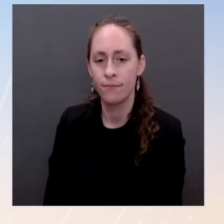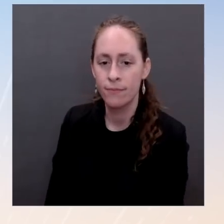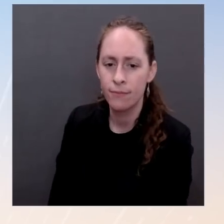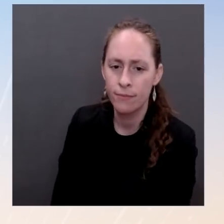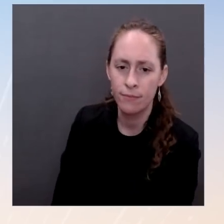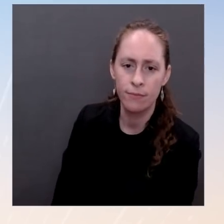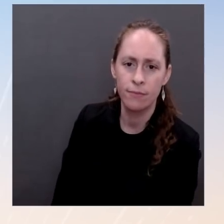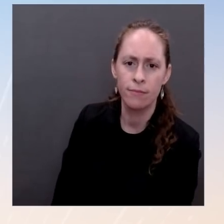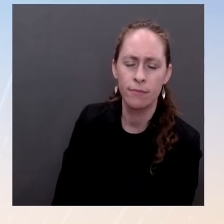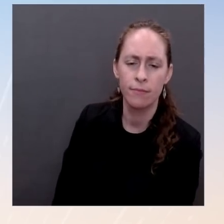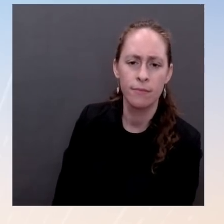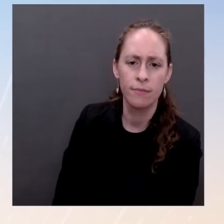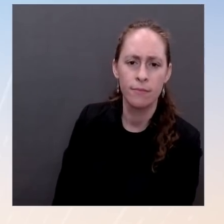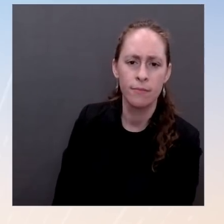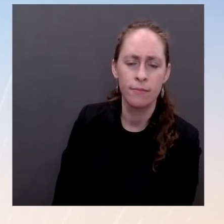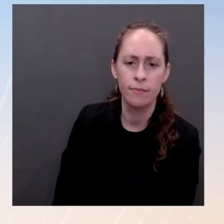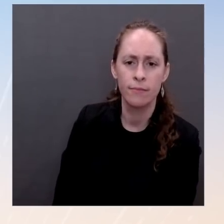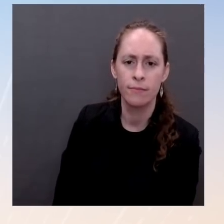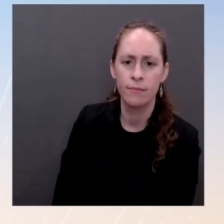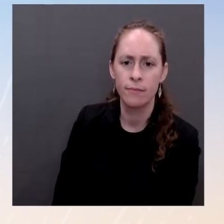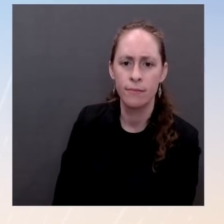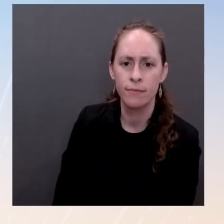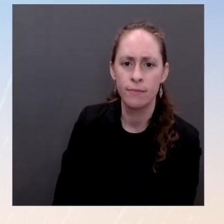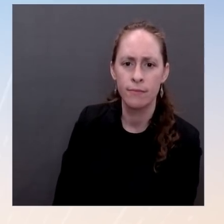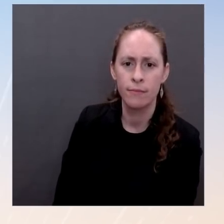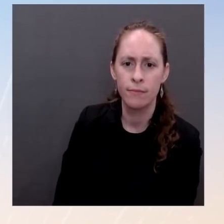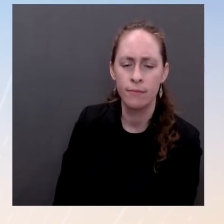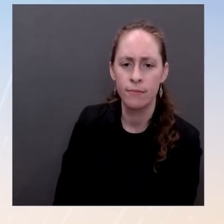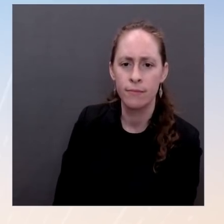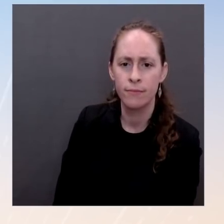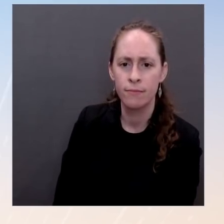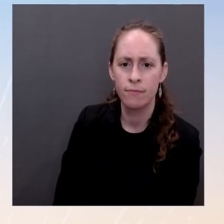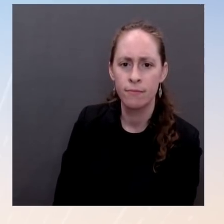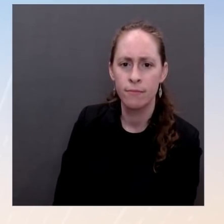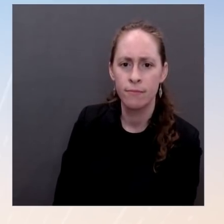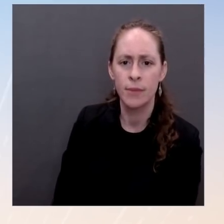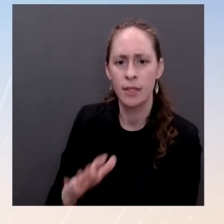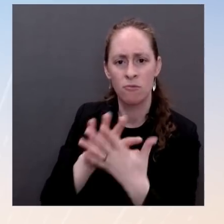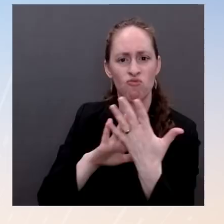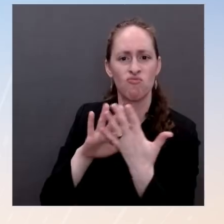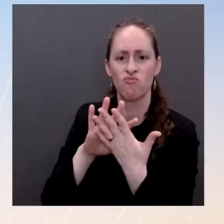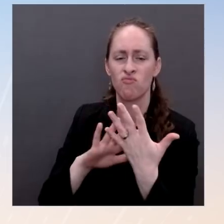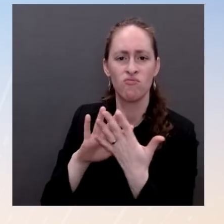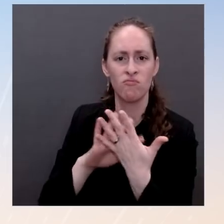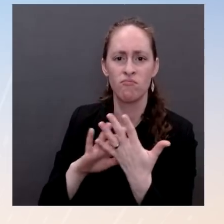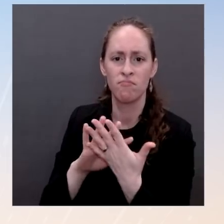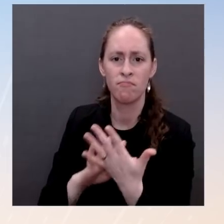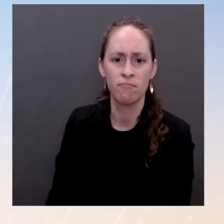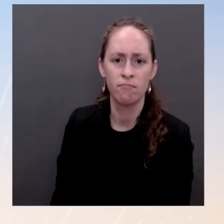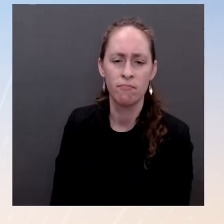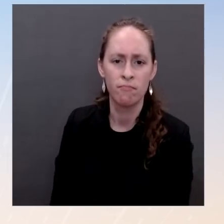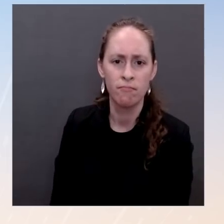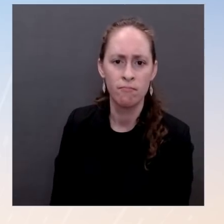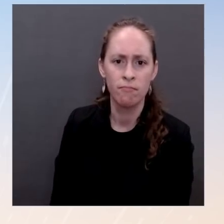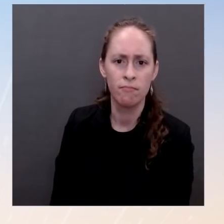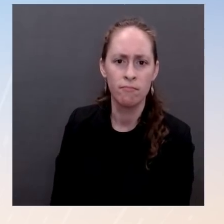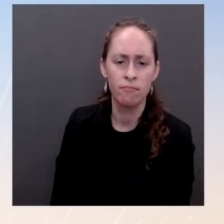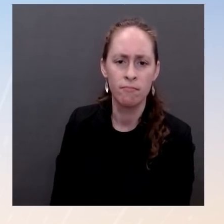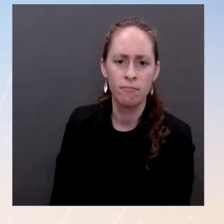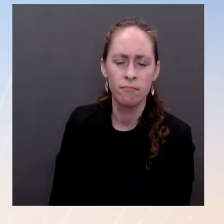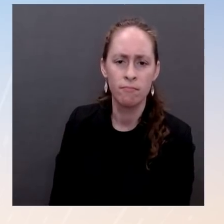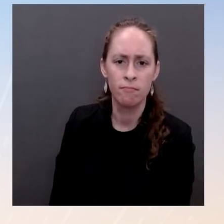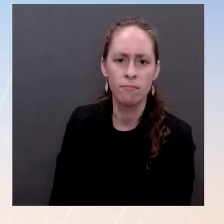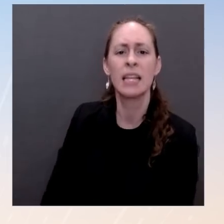the WHO goal, of vaccinating 70% of the world by later this year. Is any of this funding aimed at